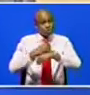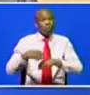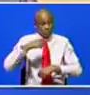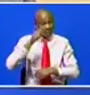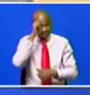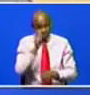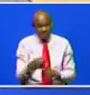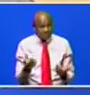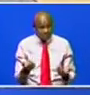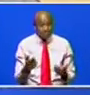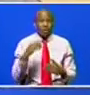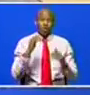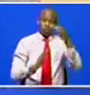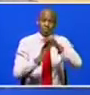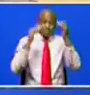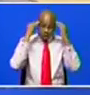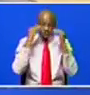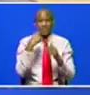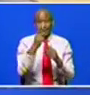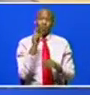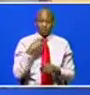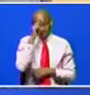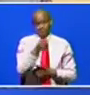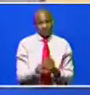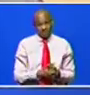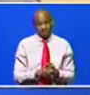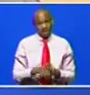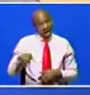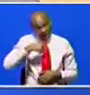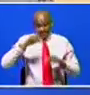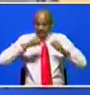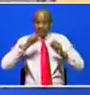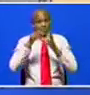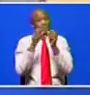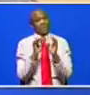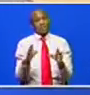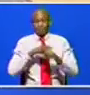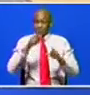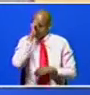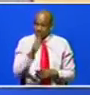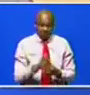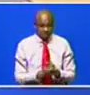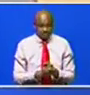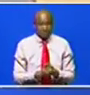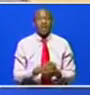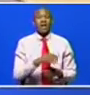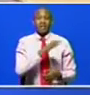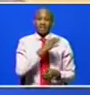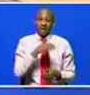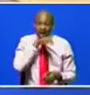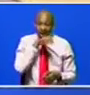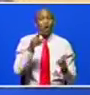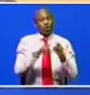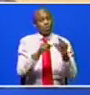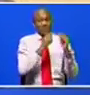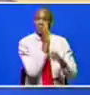what the Supreme Court said, even if we didn't agree with them, but we respected. Raila Odinga and team should